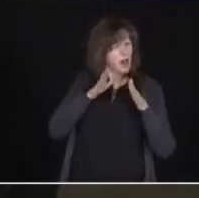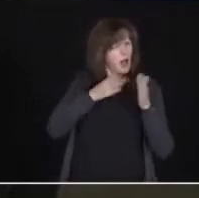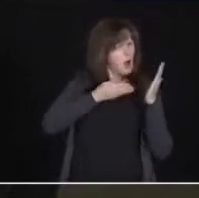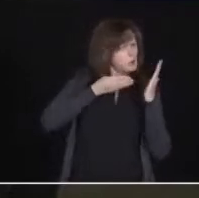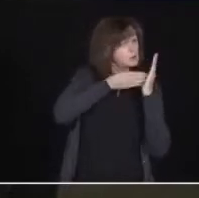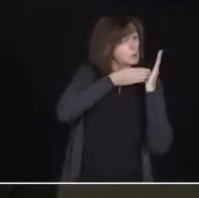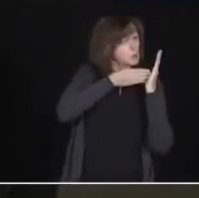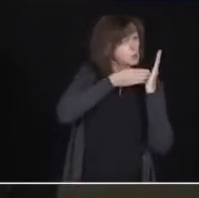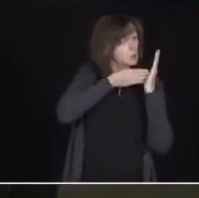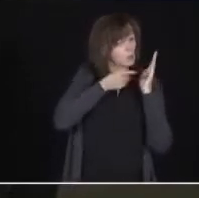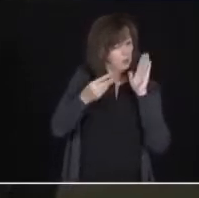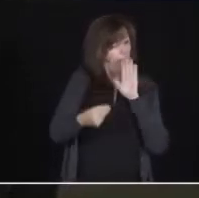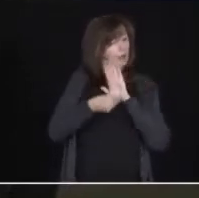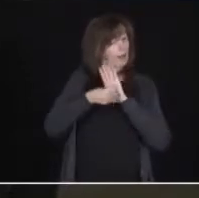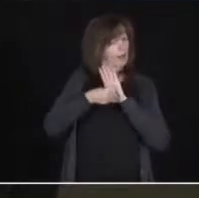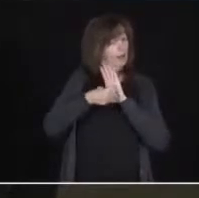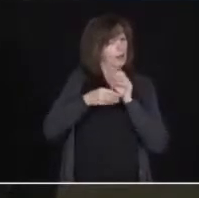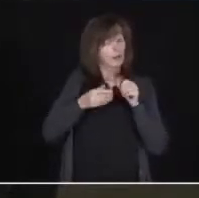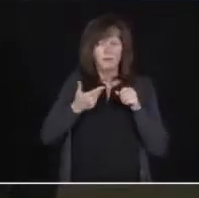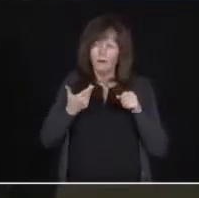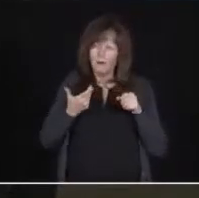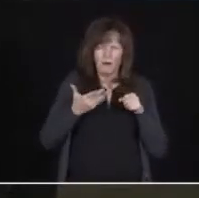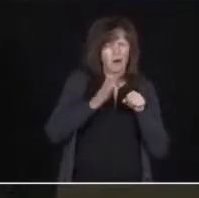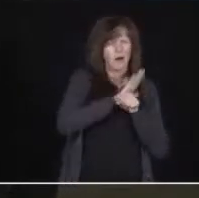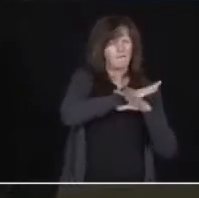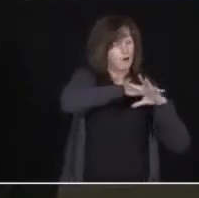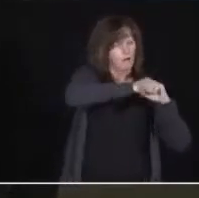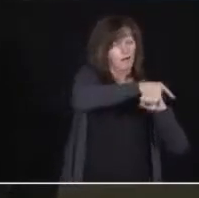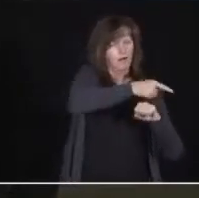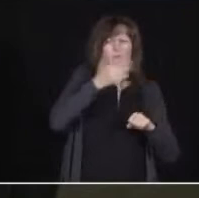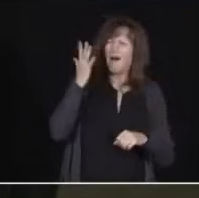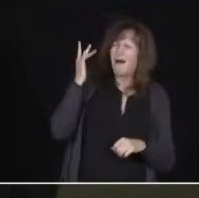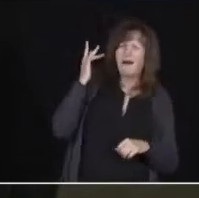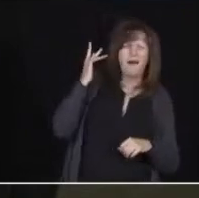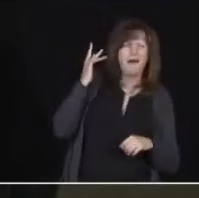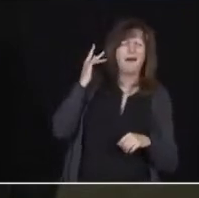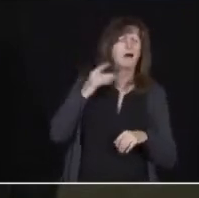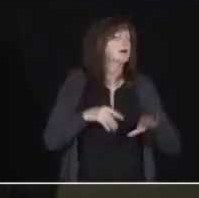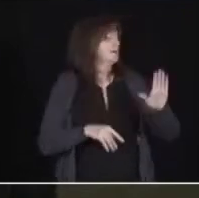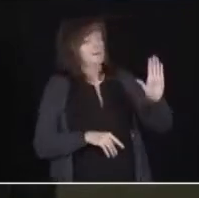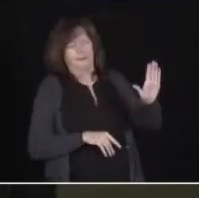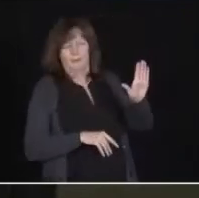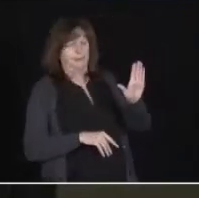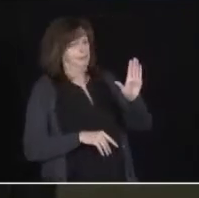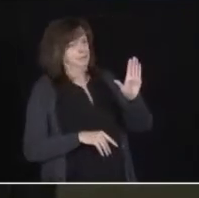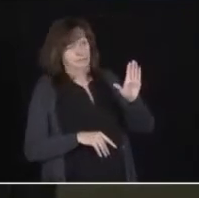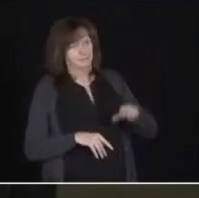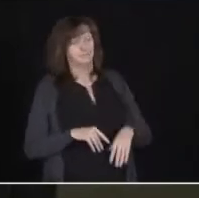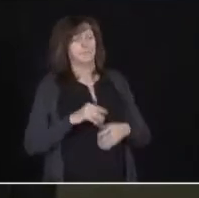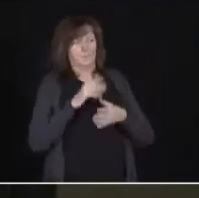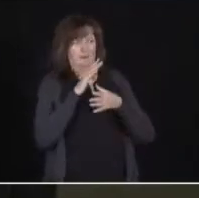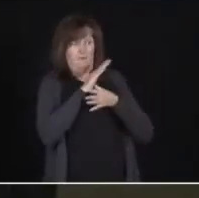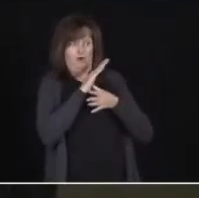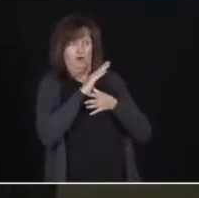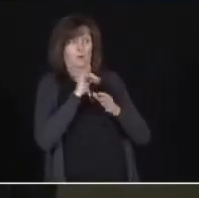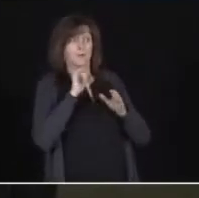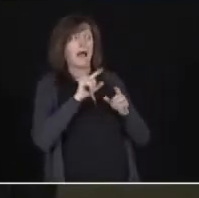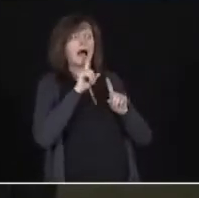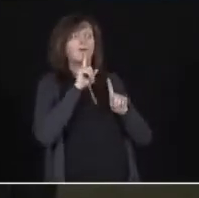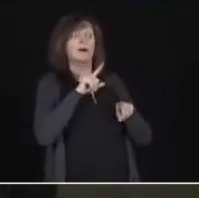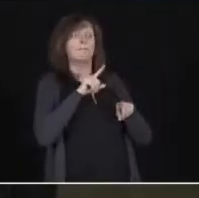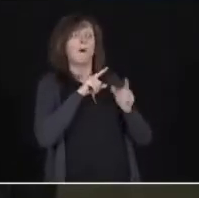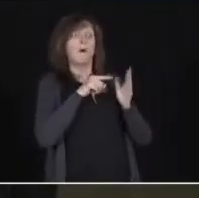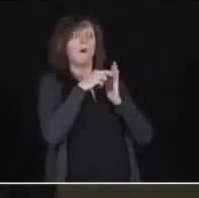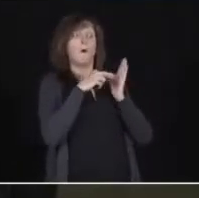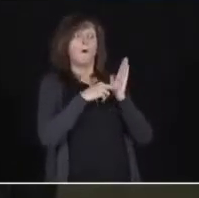to put it to bed. Number one, it's about transparency. When we first got that report from the military,